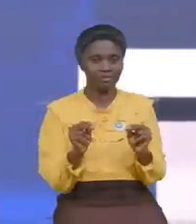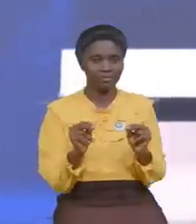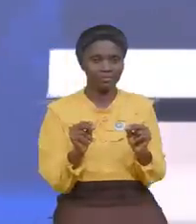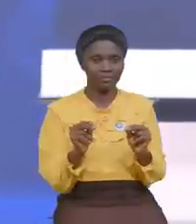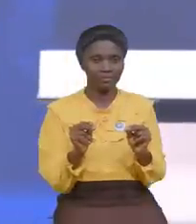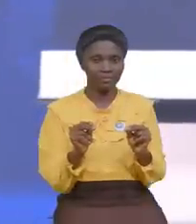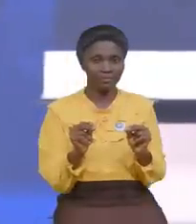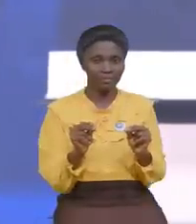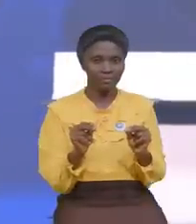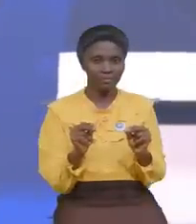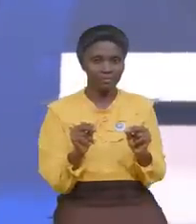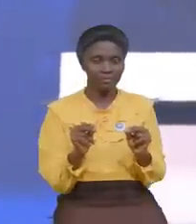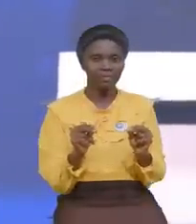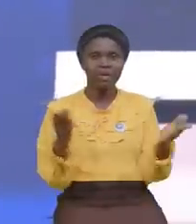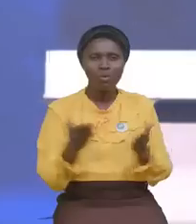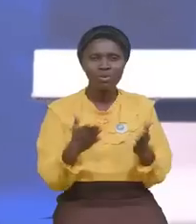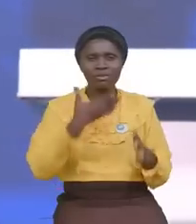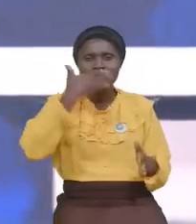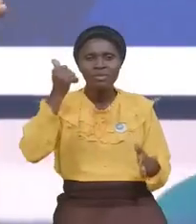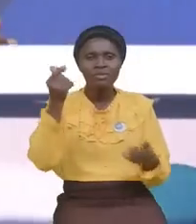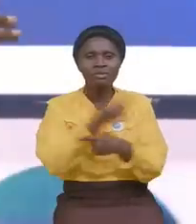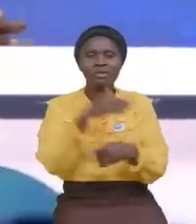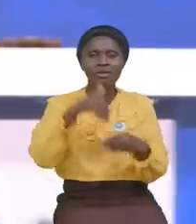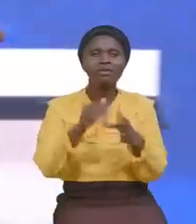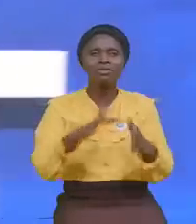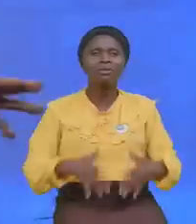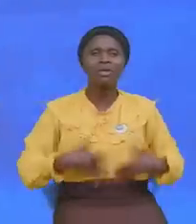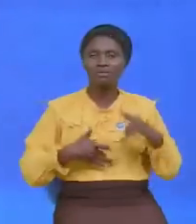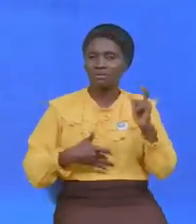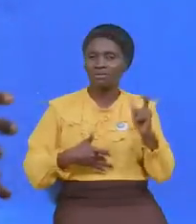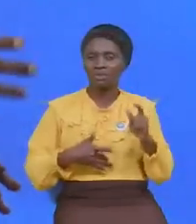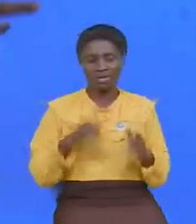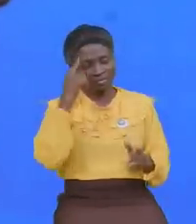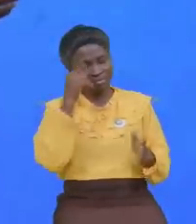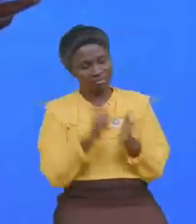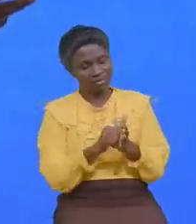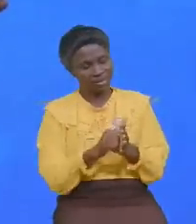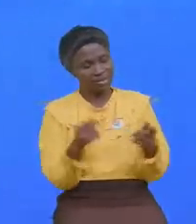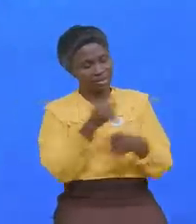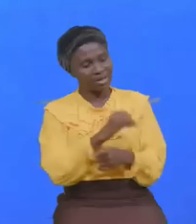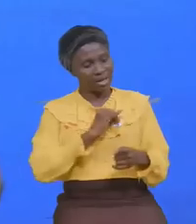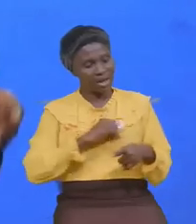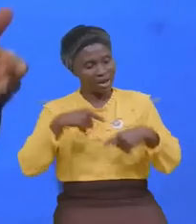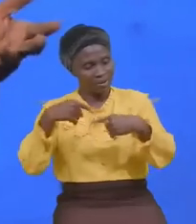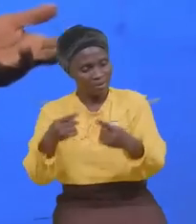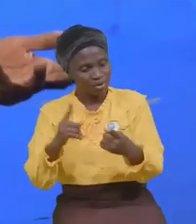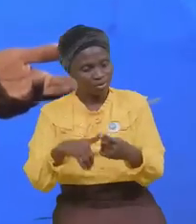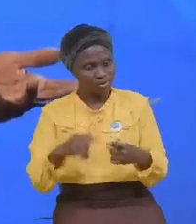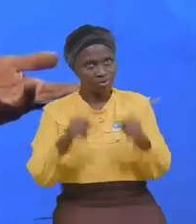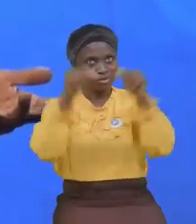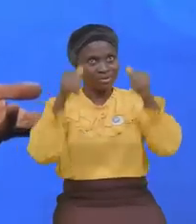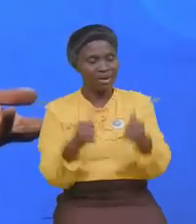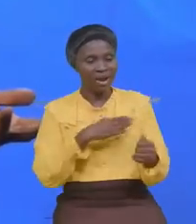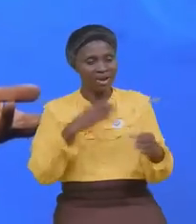What's the best day in your life? The day I went to the altar and I took the hand of that woman and I took